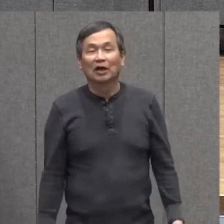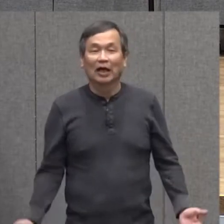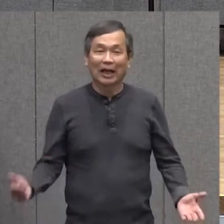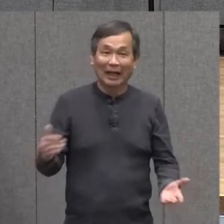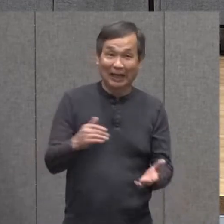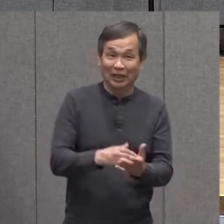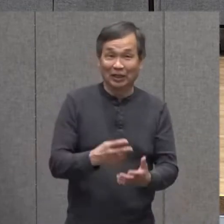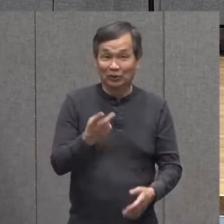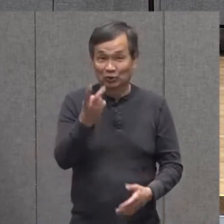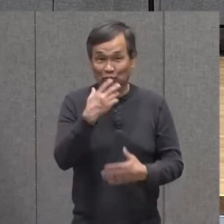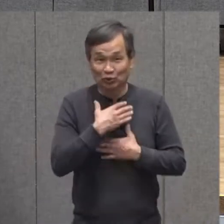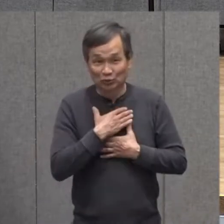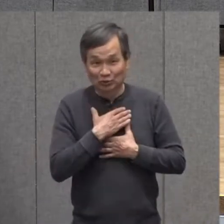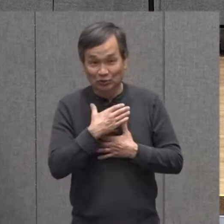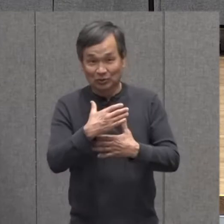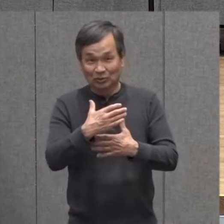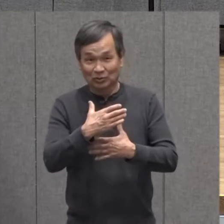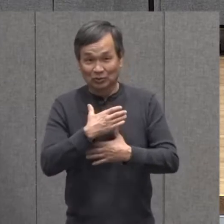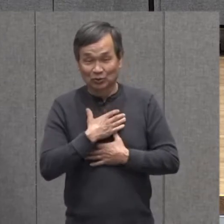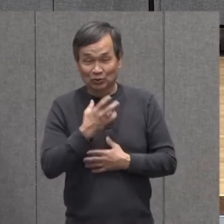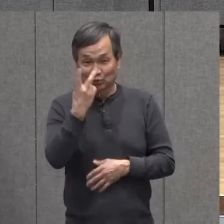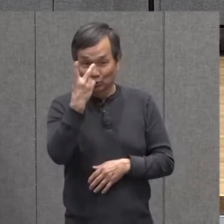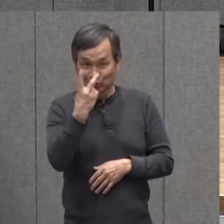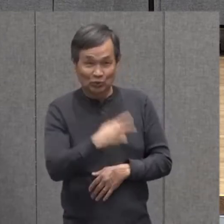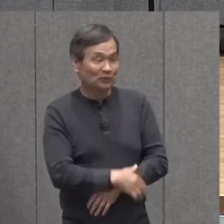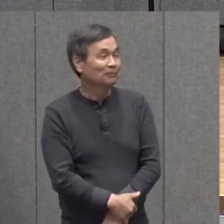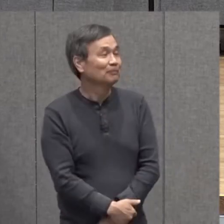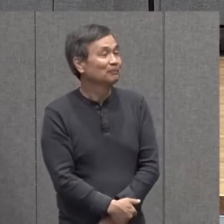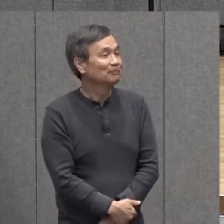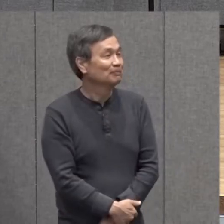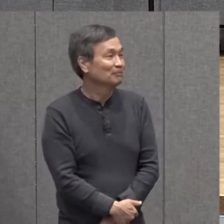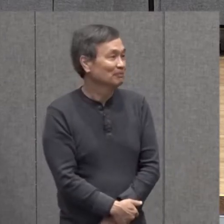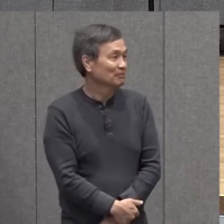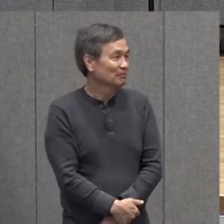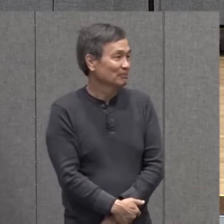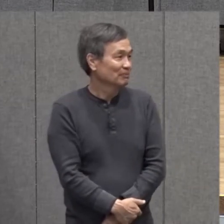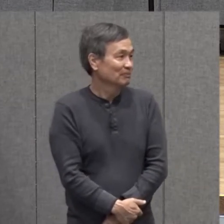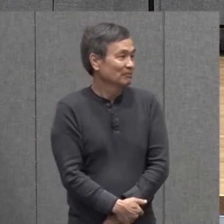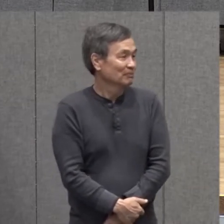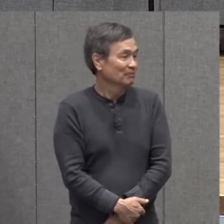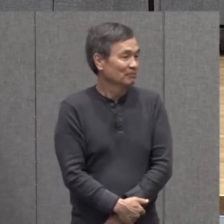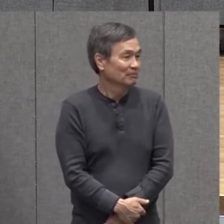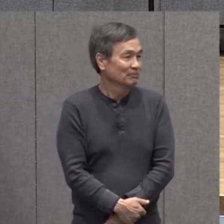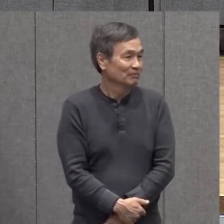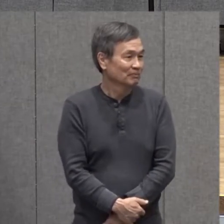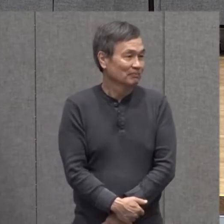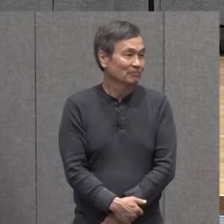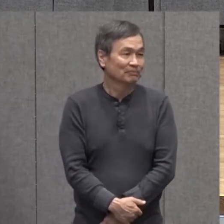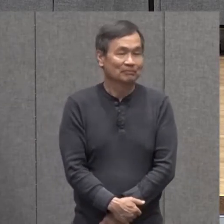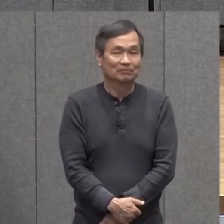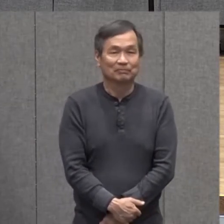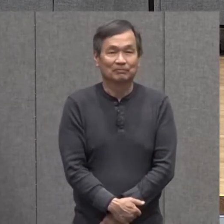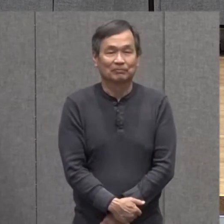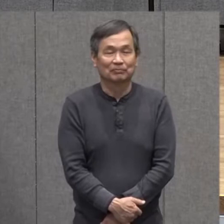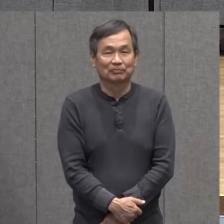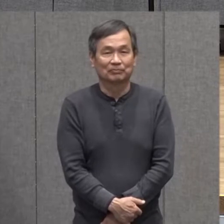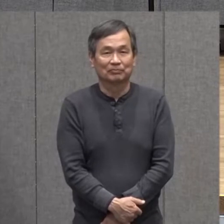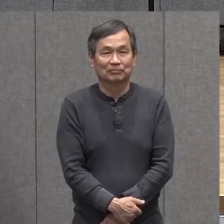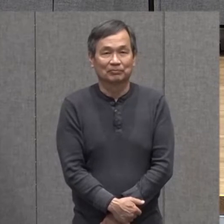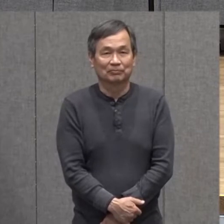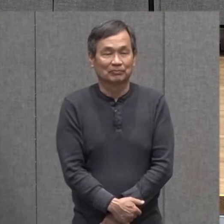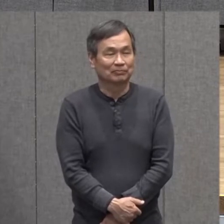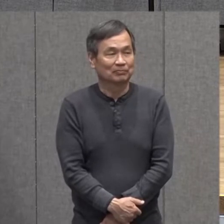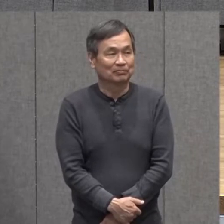deep breaths. Cuelga tus manos ahí, relajándote con 2 respiraciones